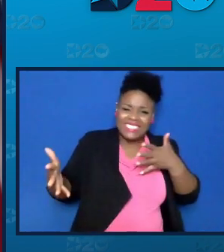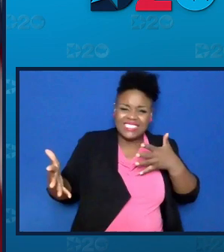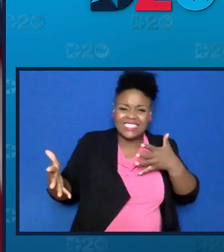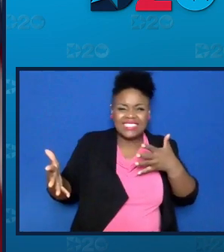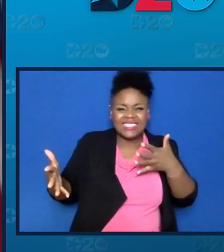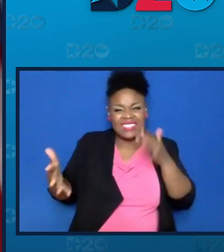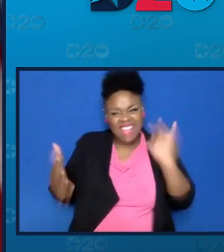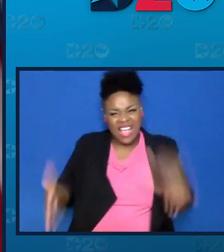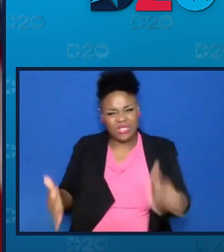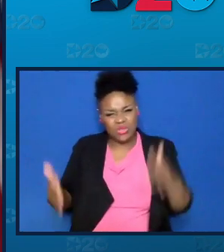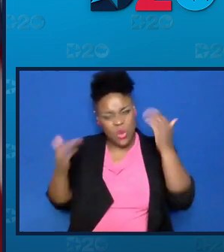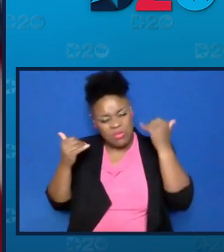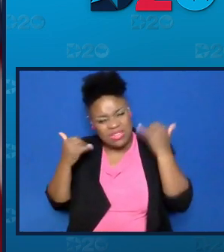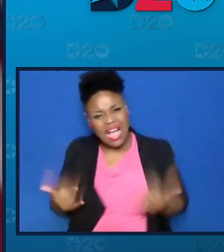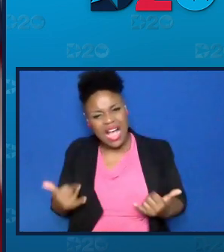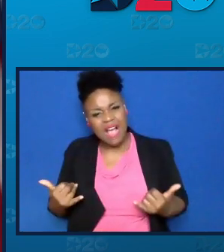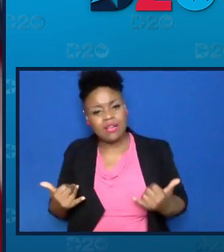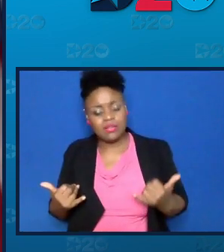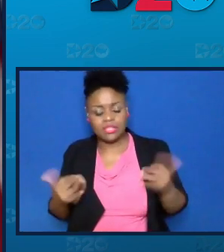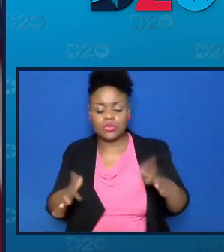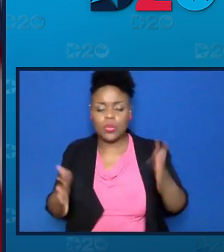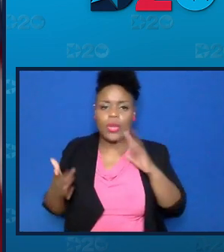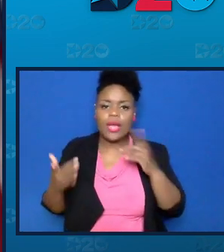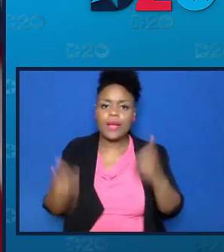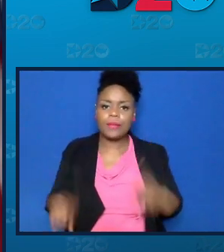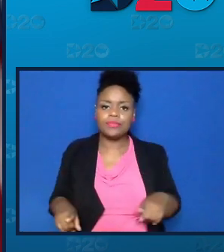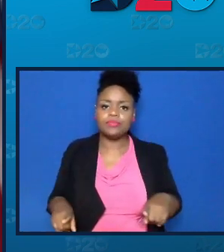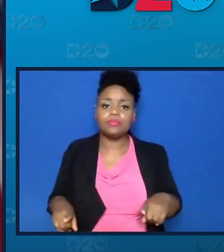our darkest moments that we've made our greatest progress,